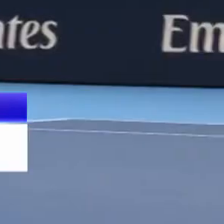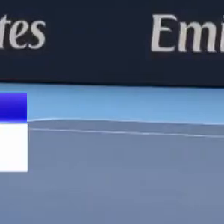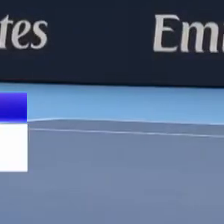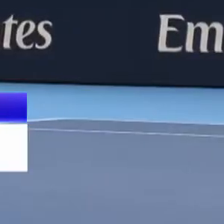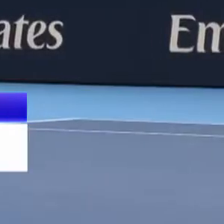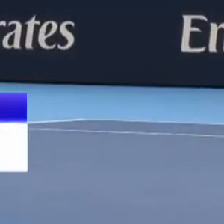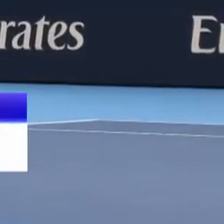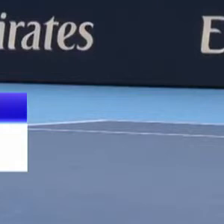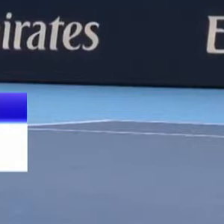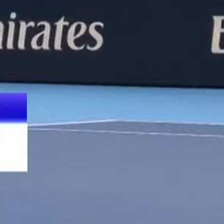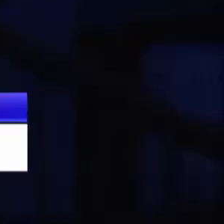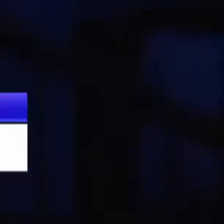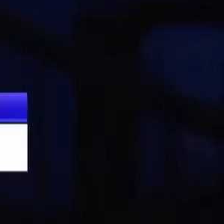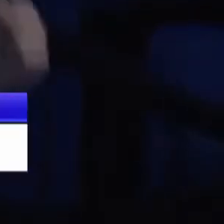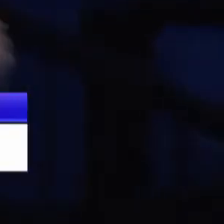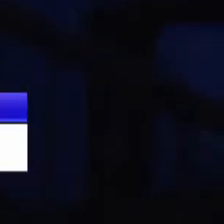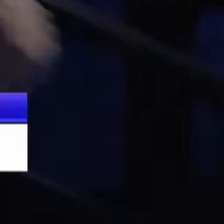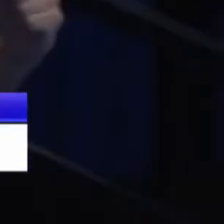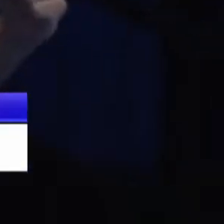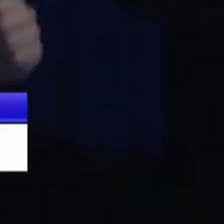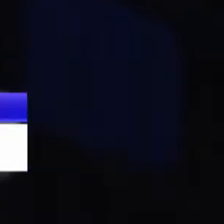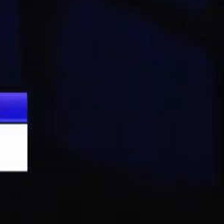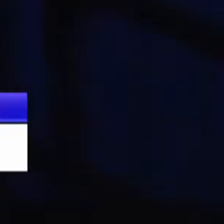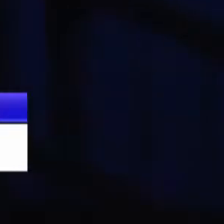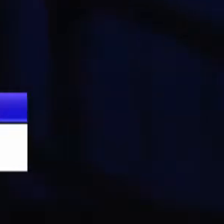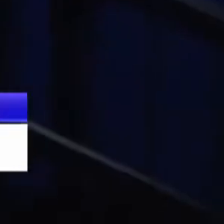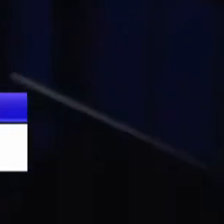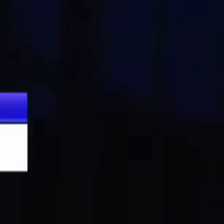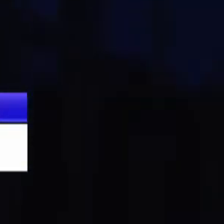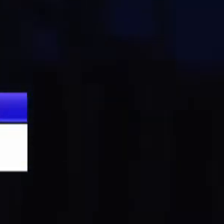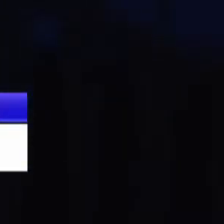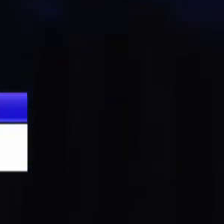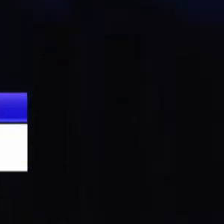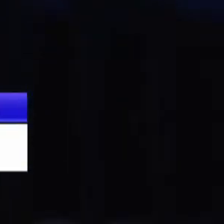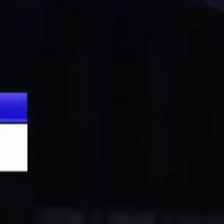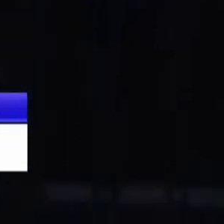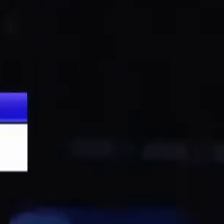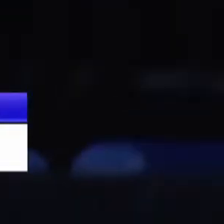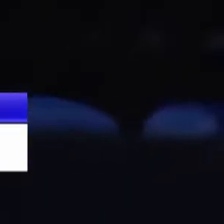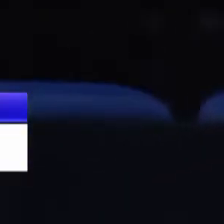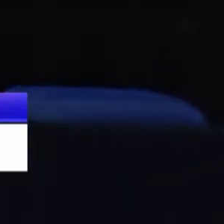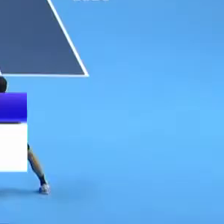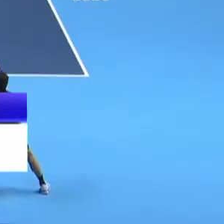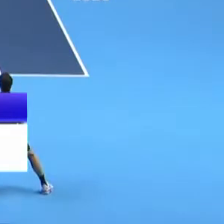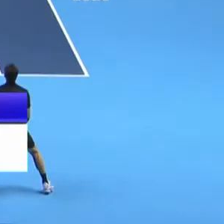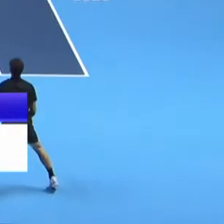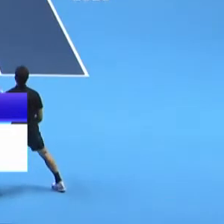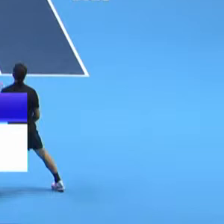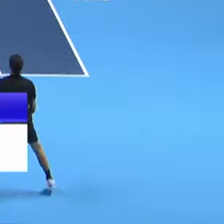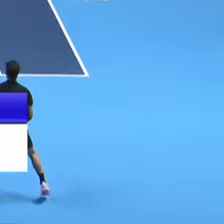Oh, it's just incredible hitting. Corner to corner. Doesn't matter which wing it is.